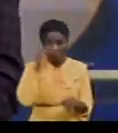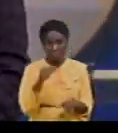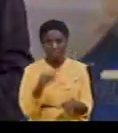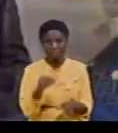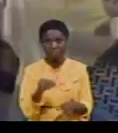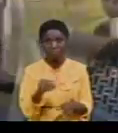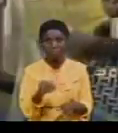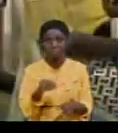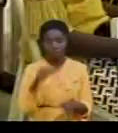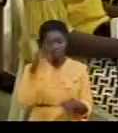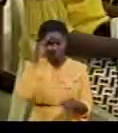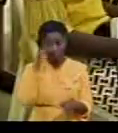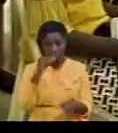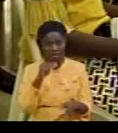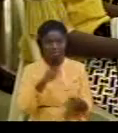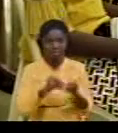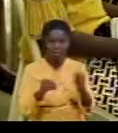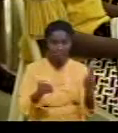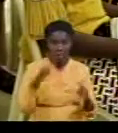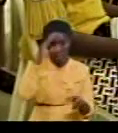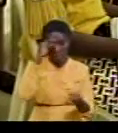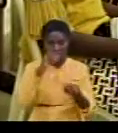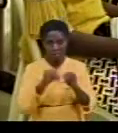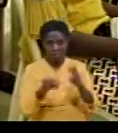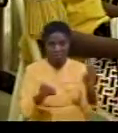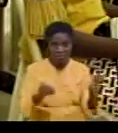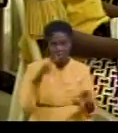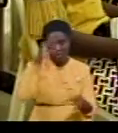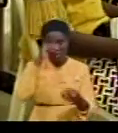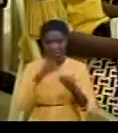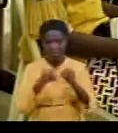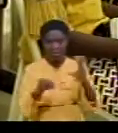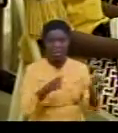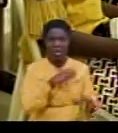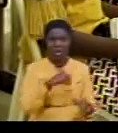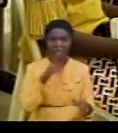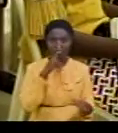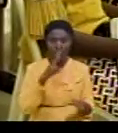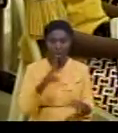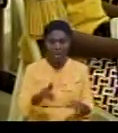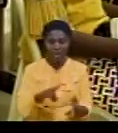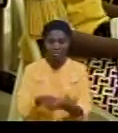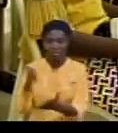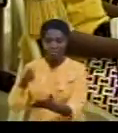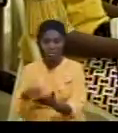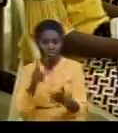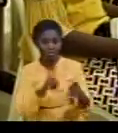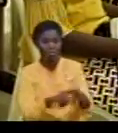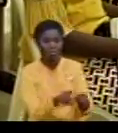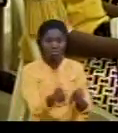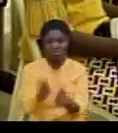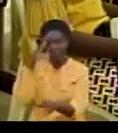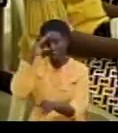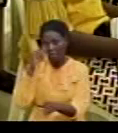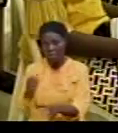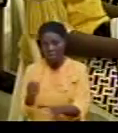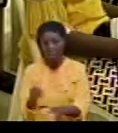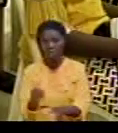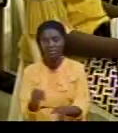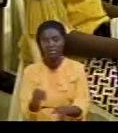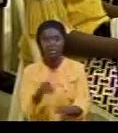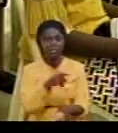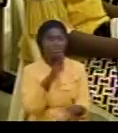two, man number three, and you are going from place to place, you will thirst for